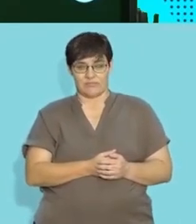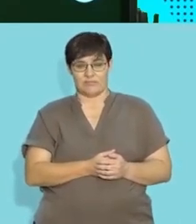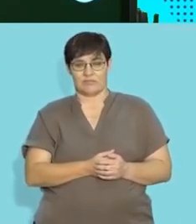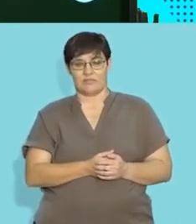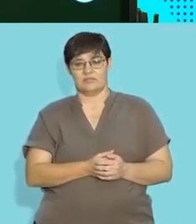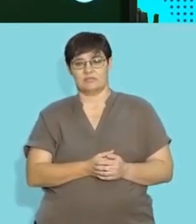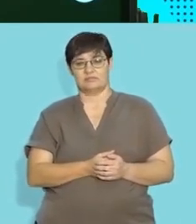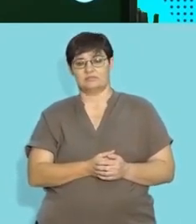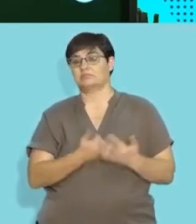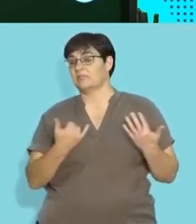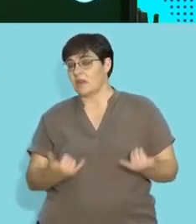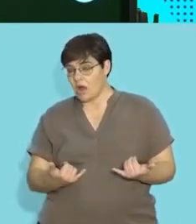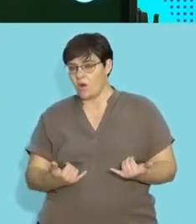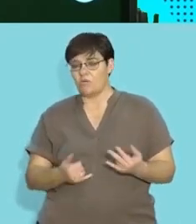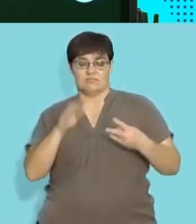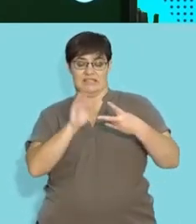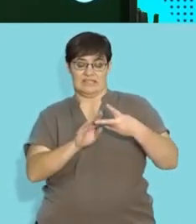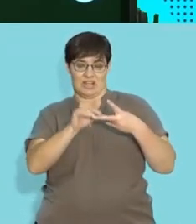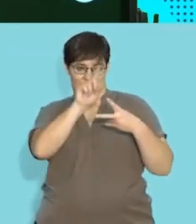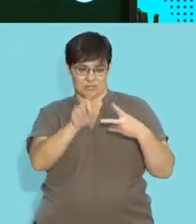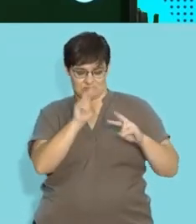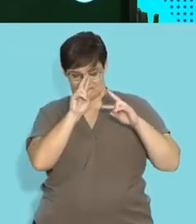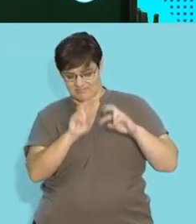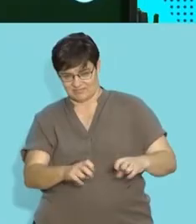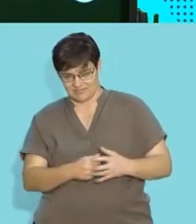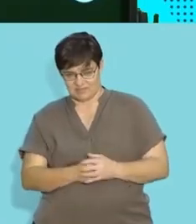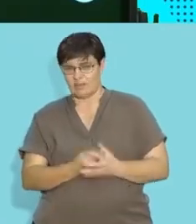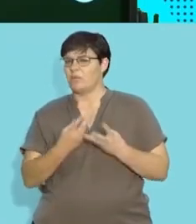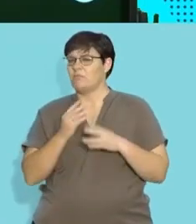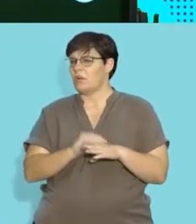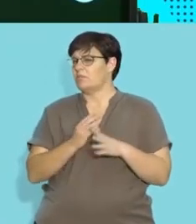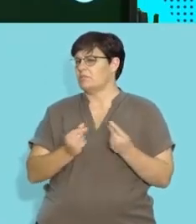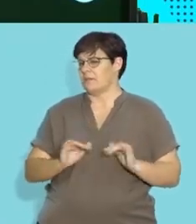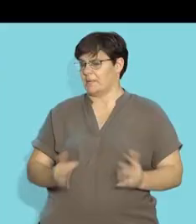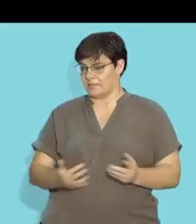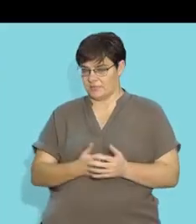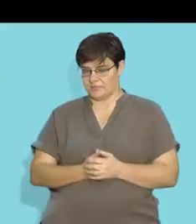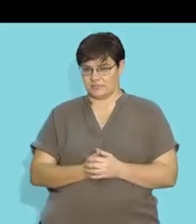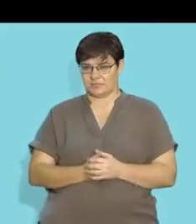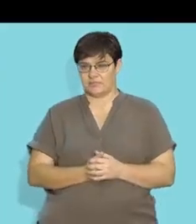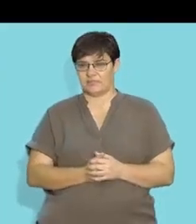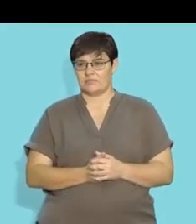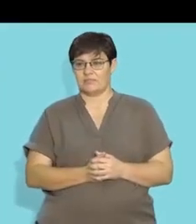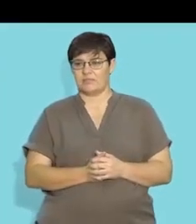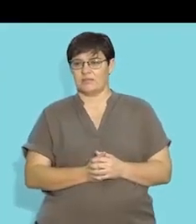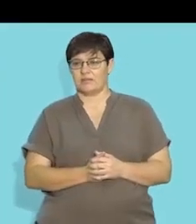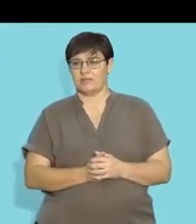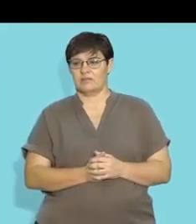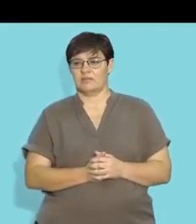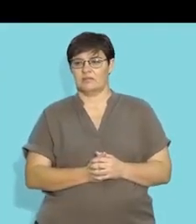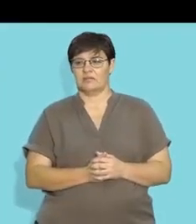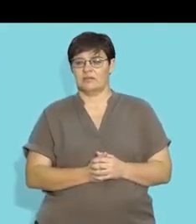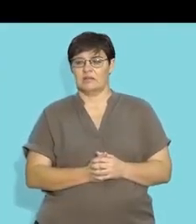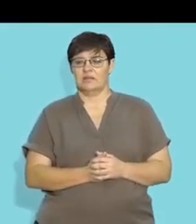we're going to look at the second question and how we solve the problem. Let's see what we have, okay?